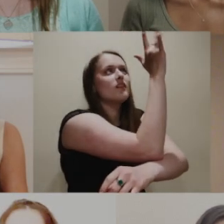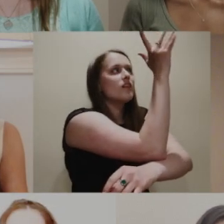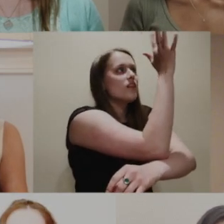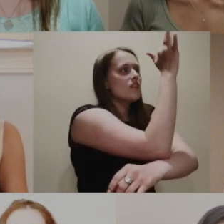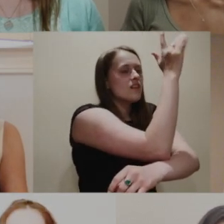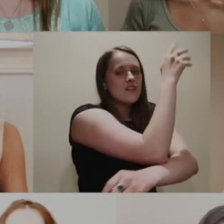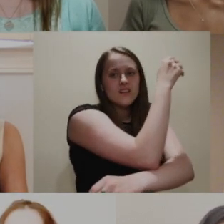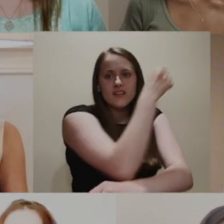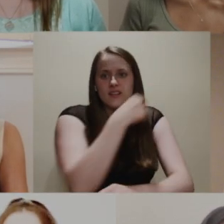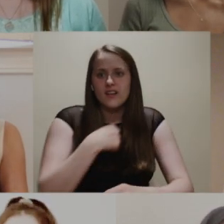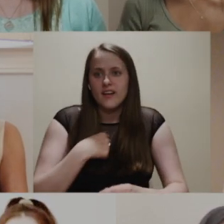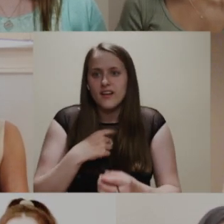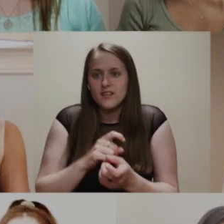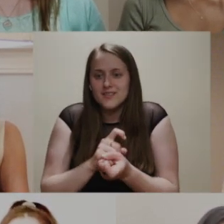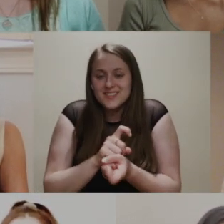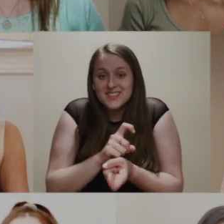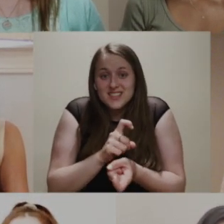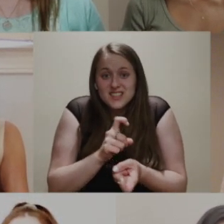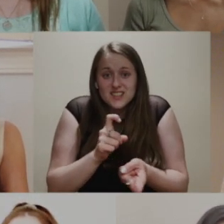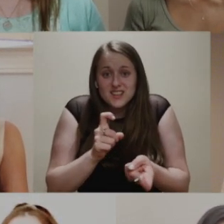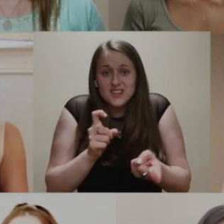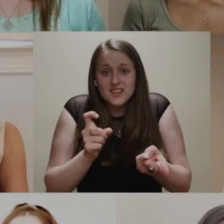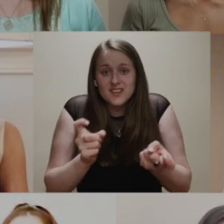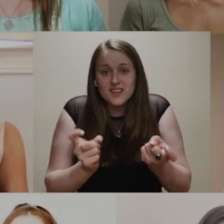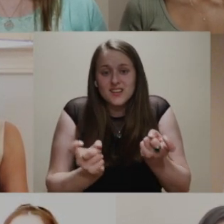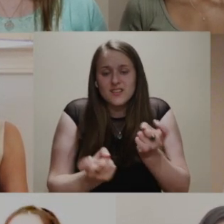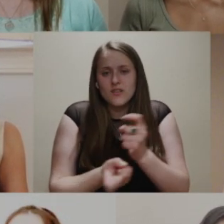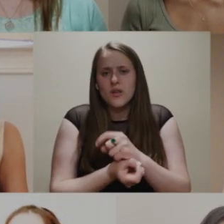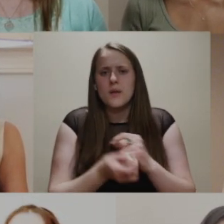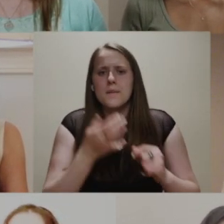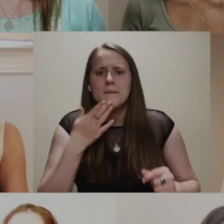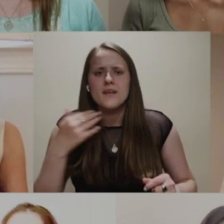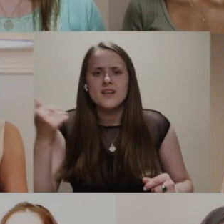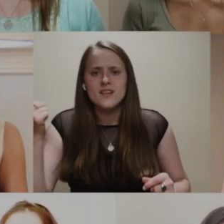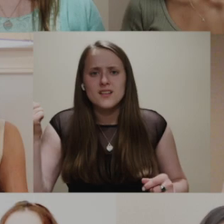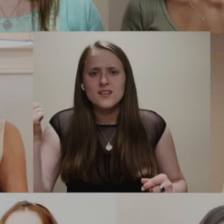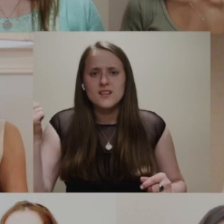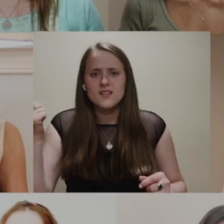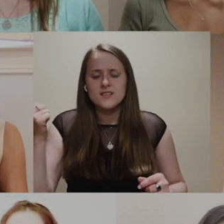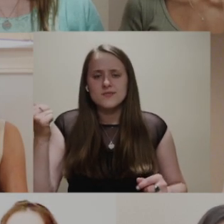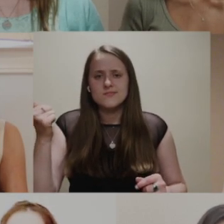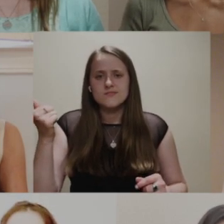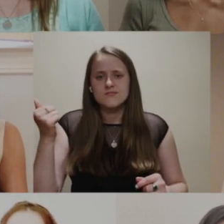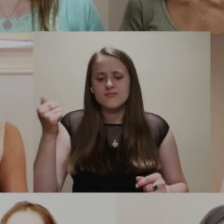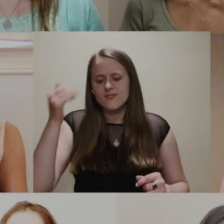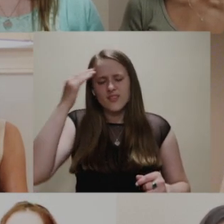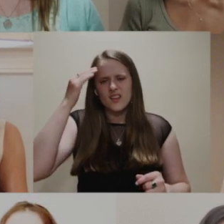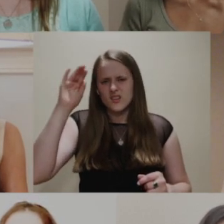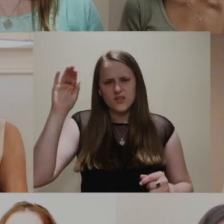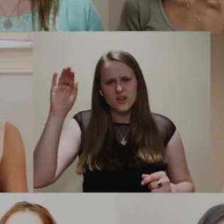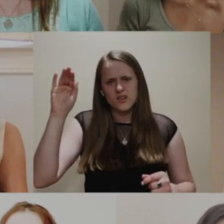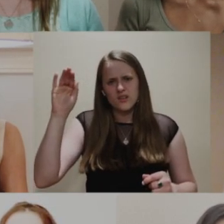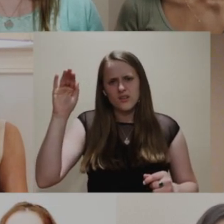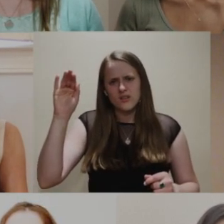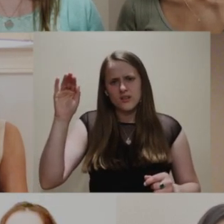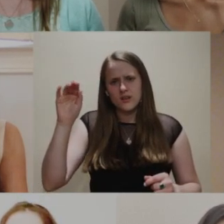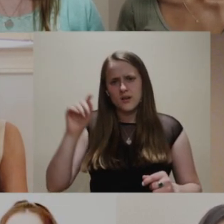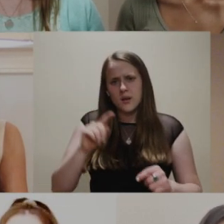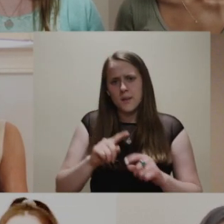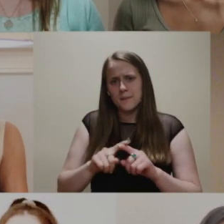wood Who can say if I've been changed For the better